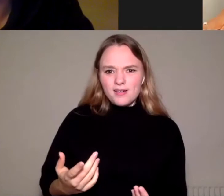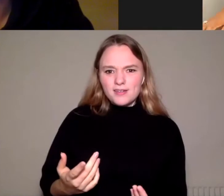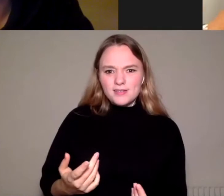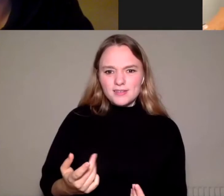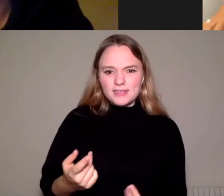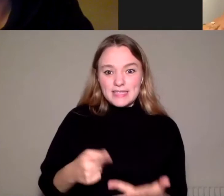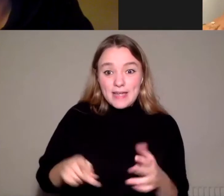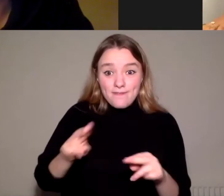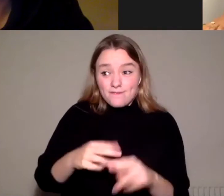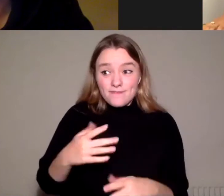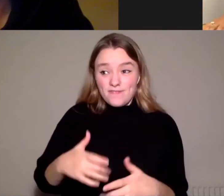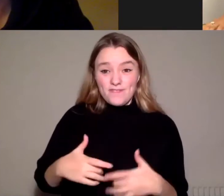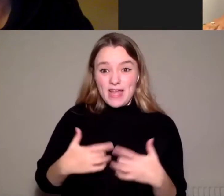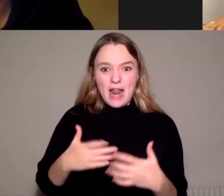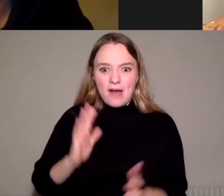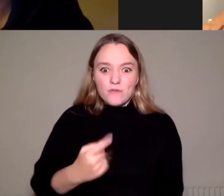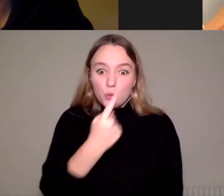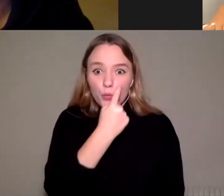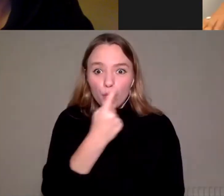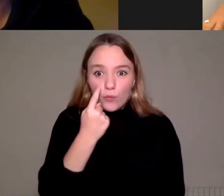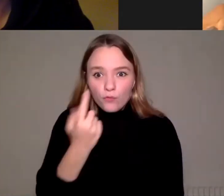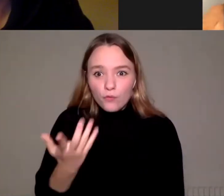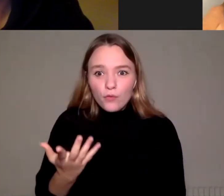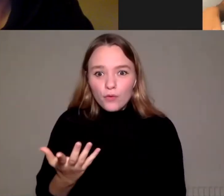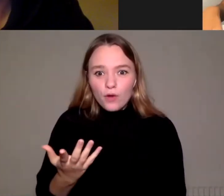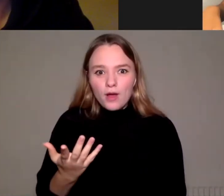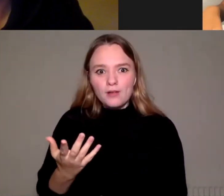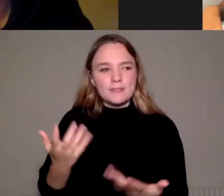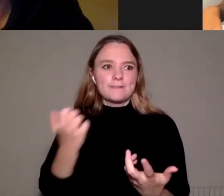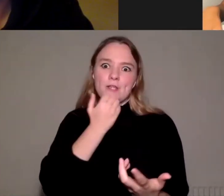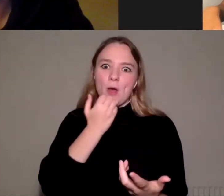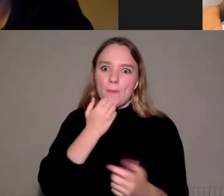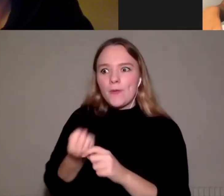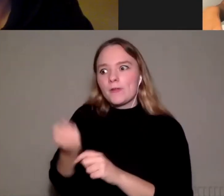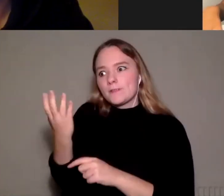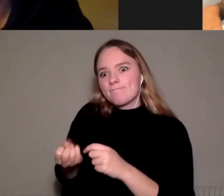if you really need me to put some figures and facts